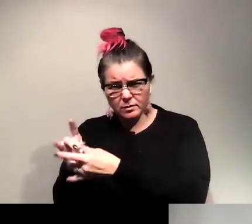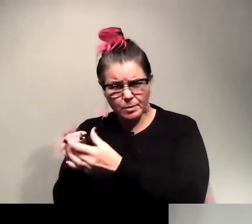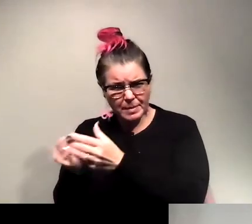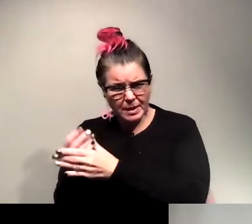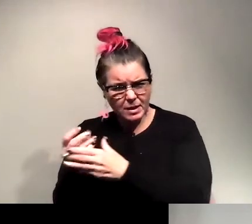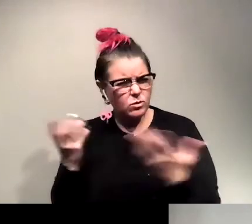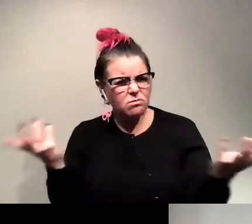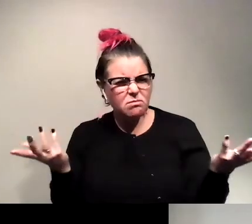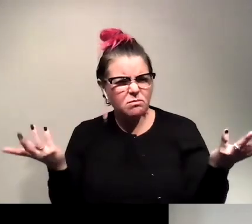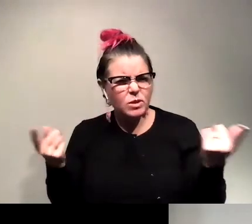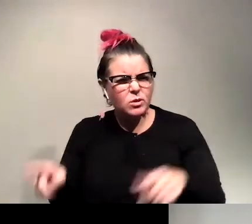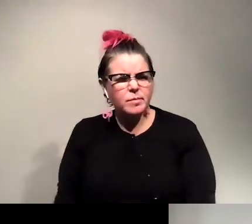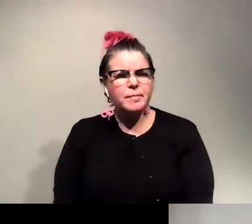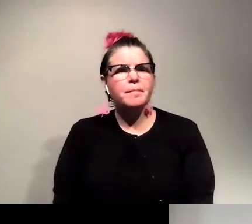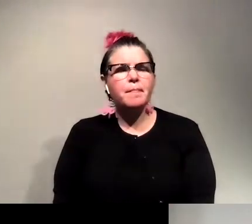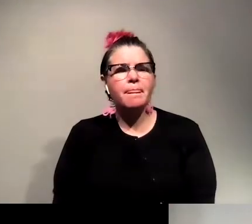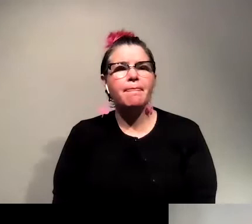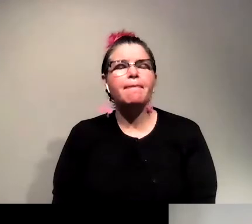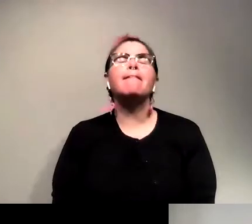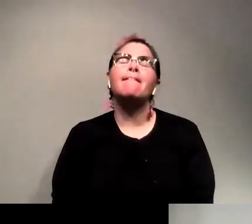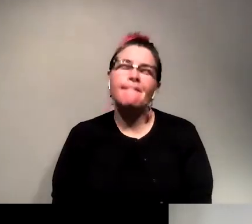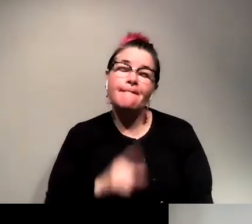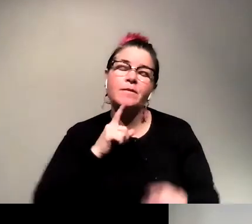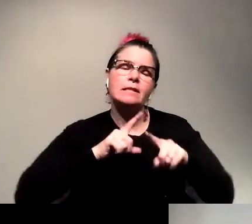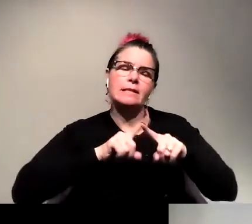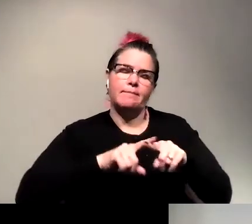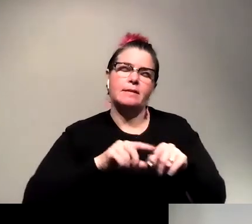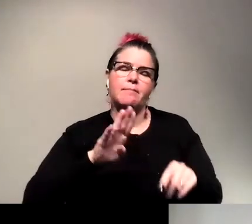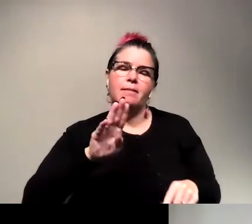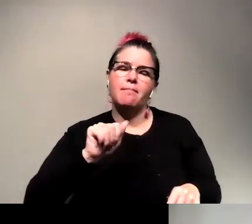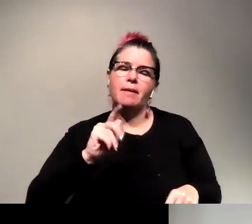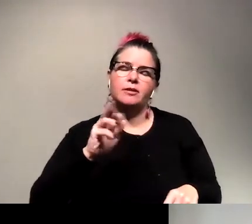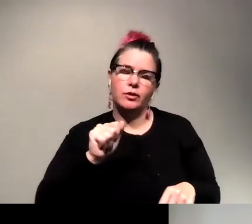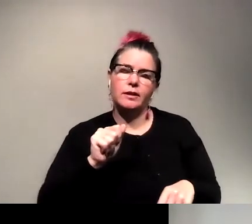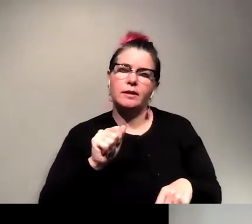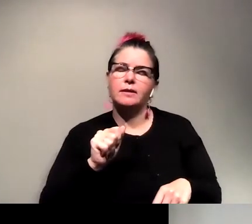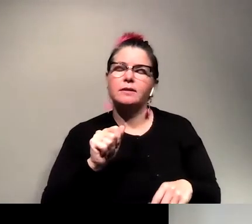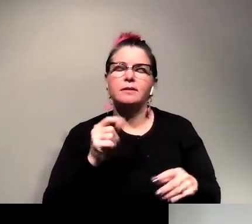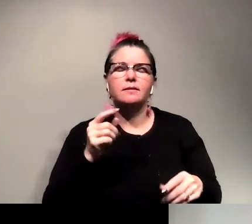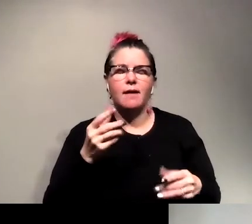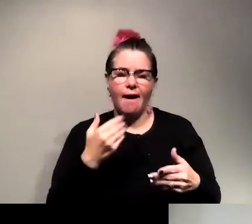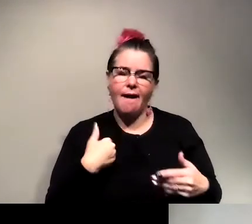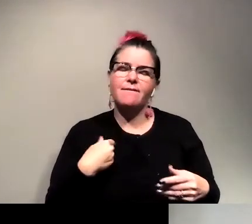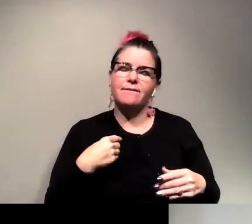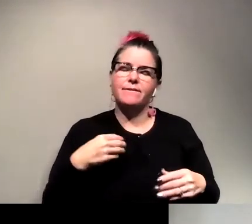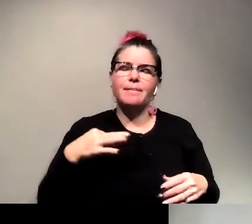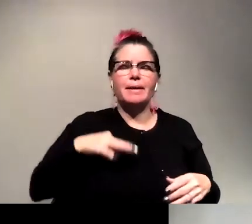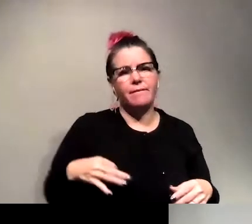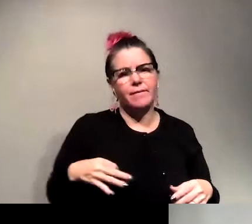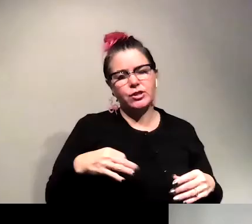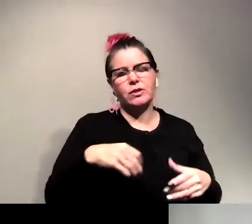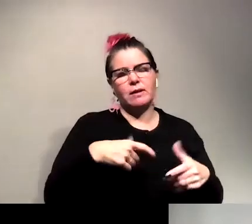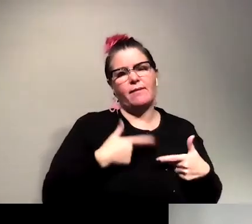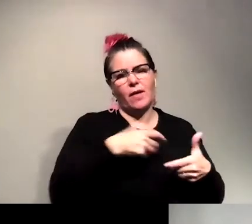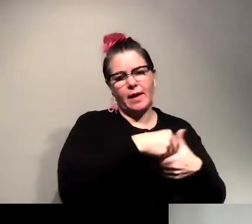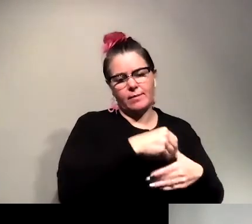happening? So it really depends, but yes, bacteria, there definitely are, like, beneficial bacteria, right, that are living on the outside of the plant, but then